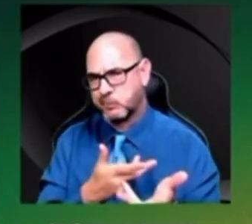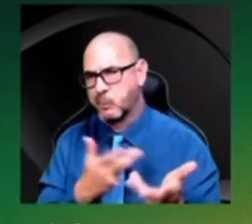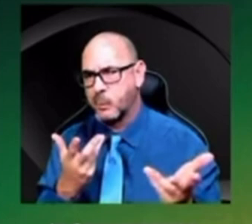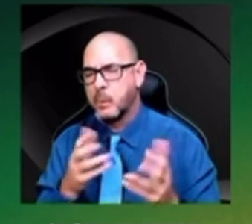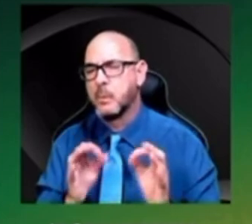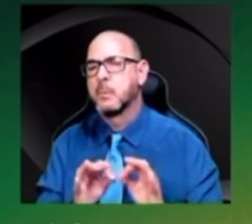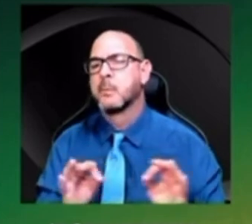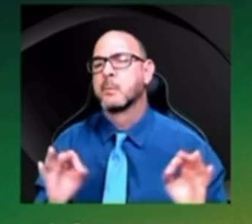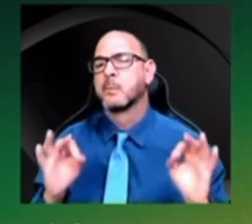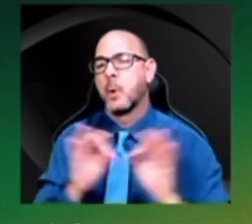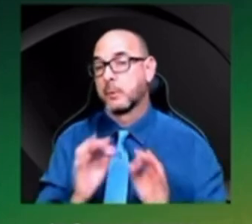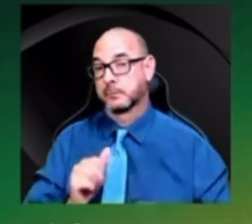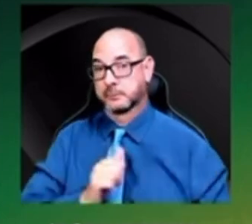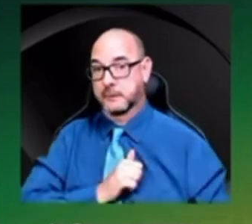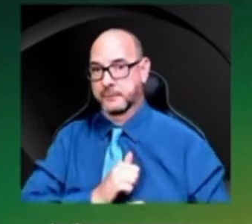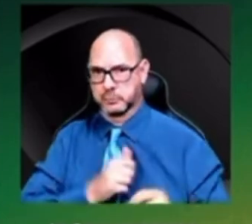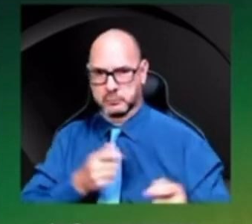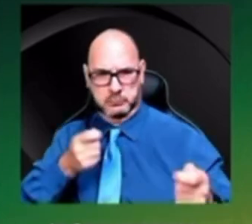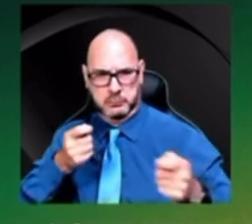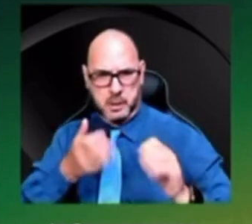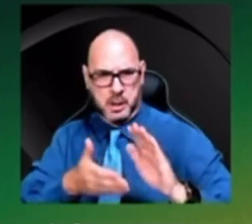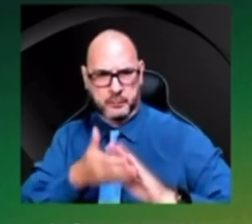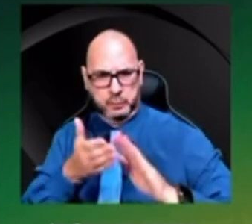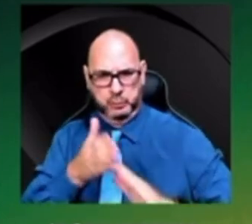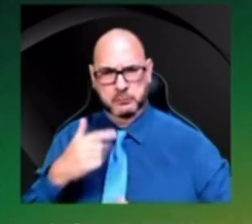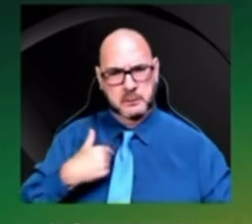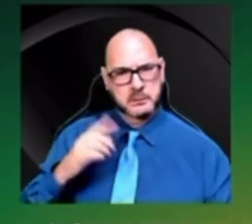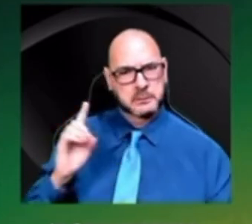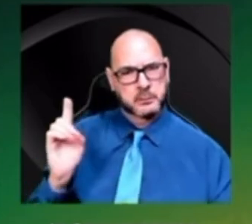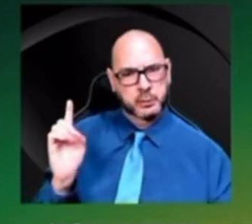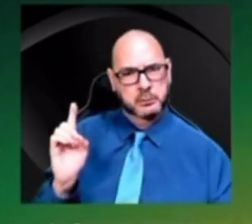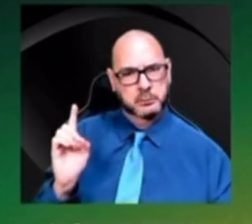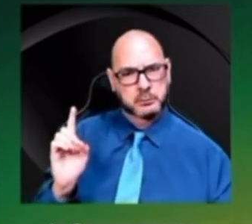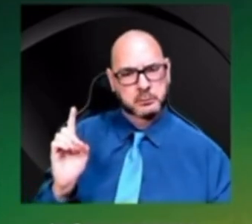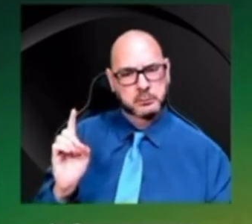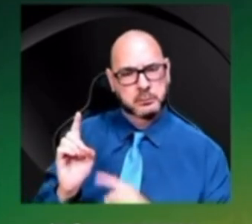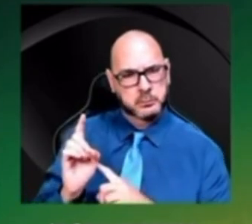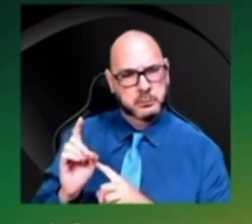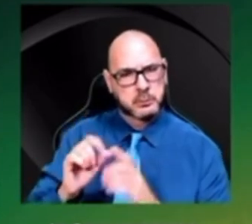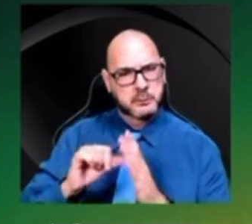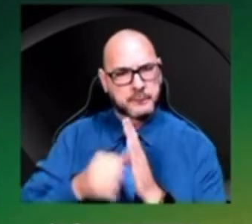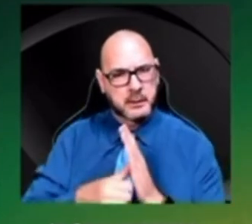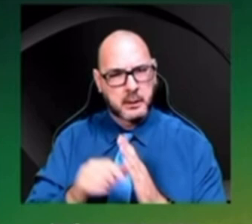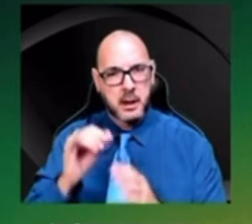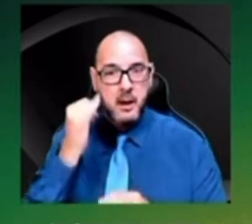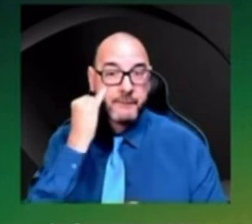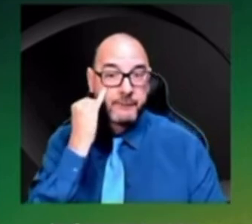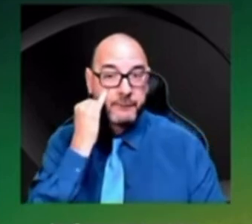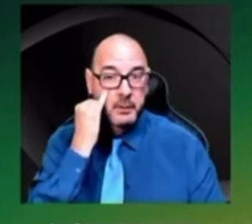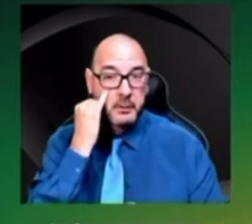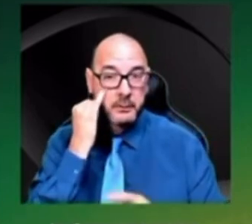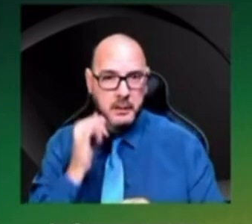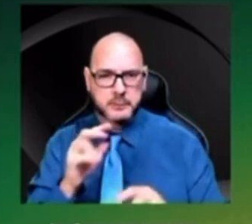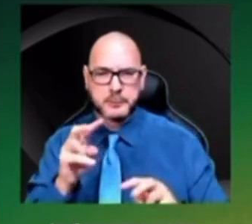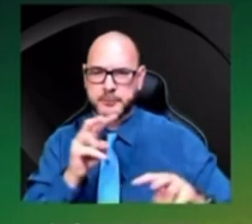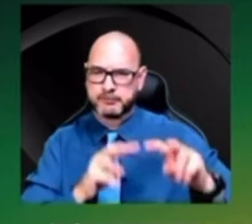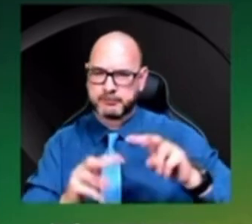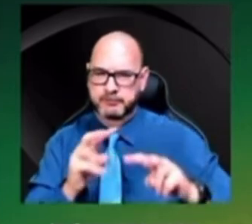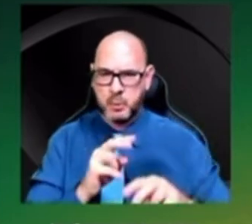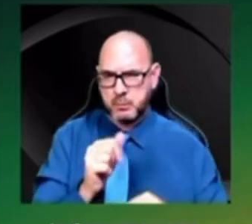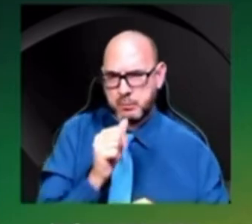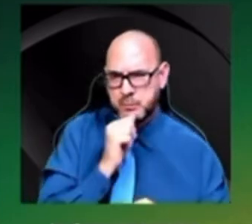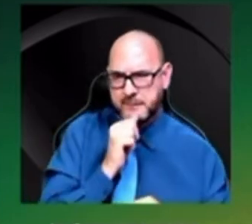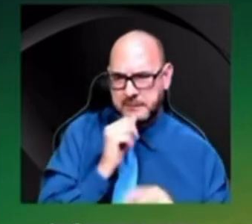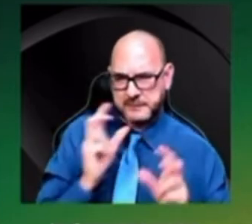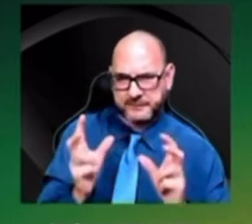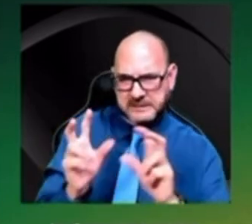So raising that it is important when we're looking at, in particular, private investment and U.S. private investment on the